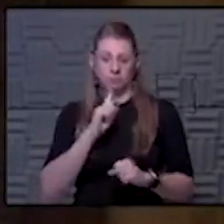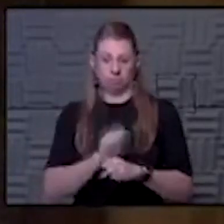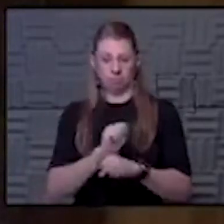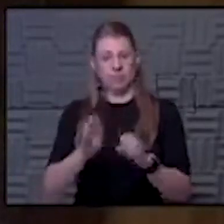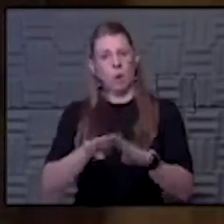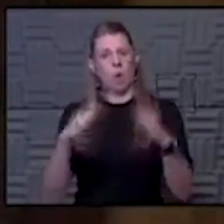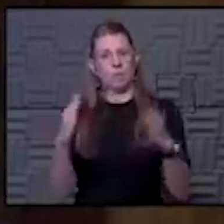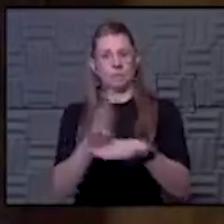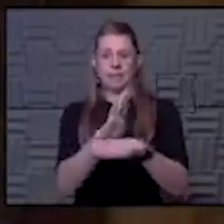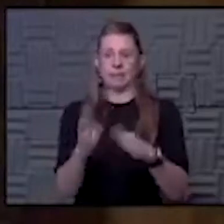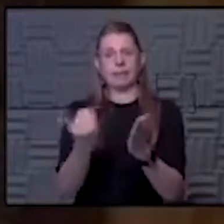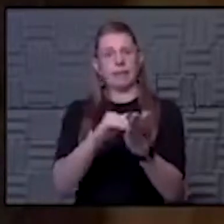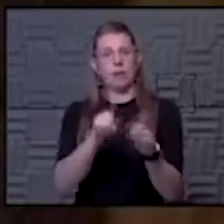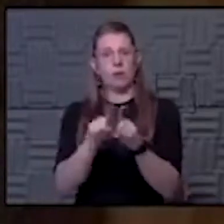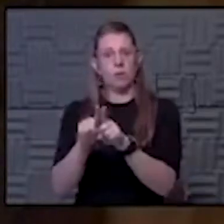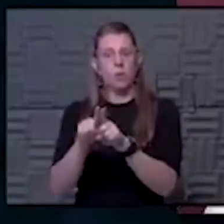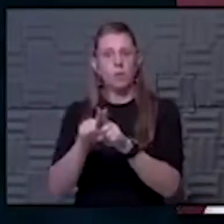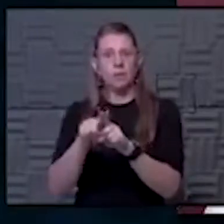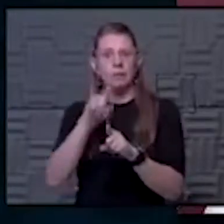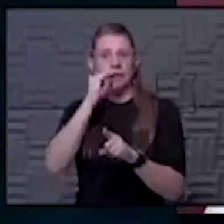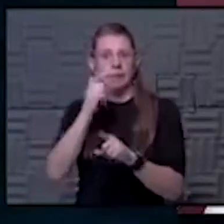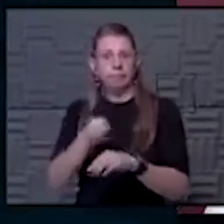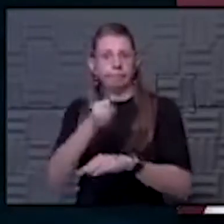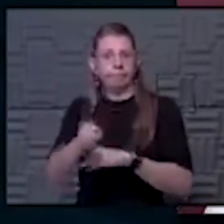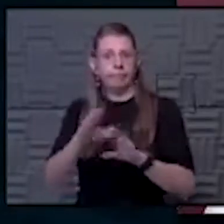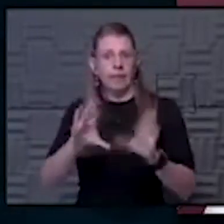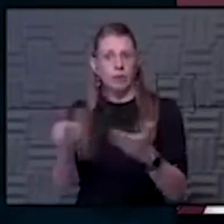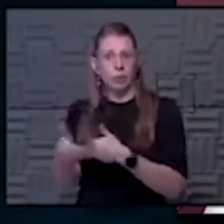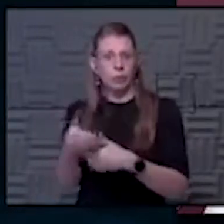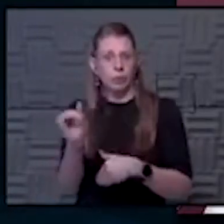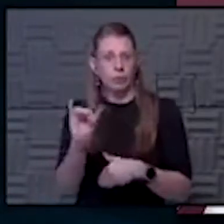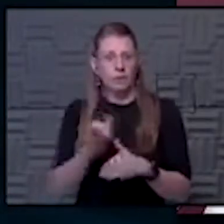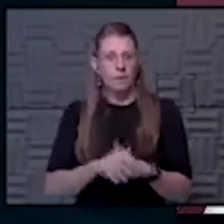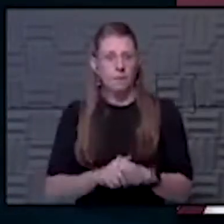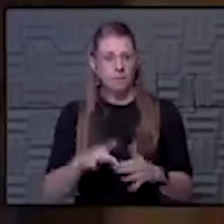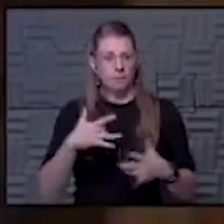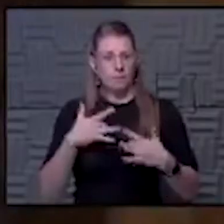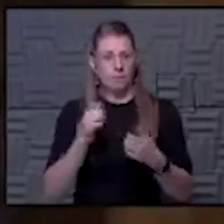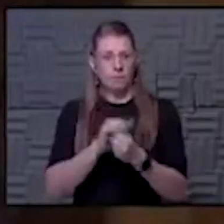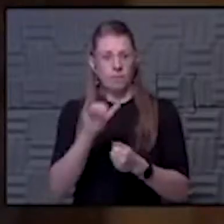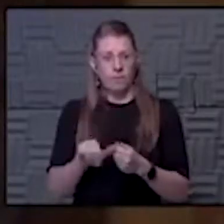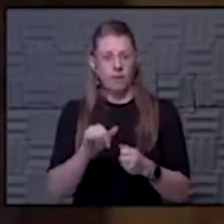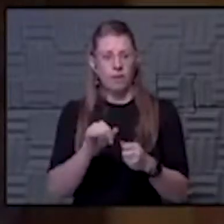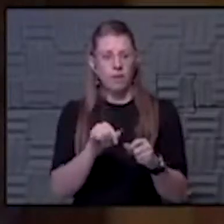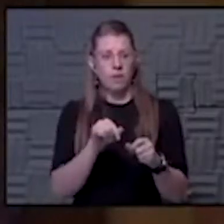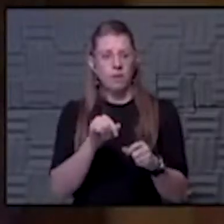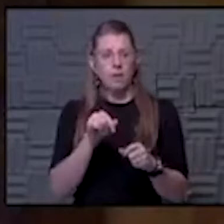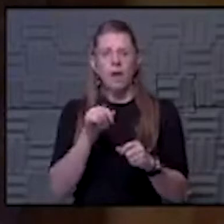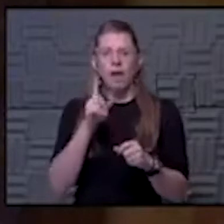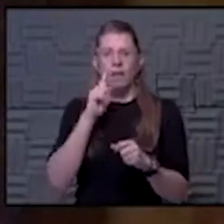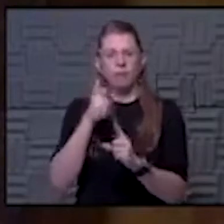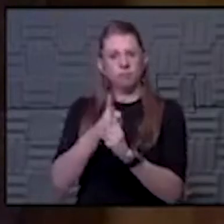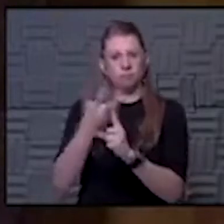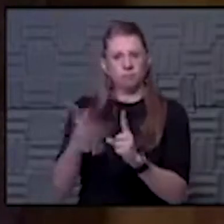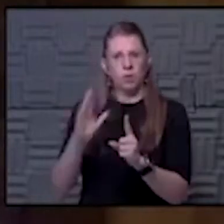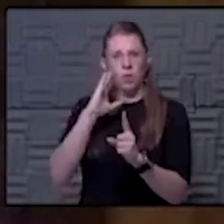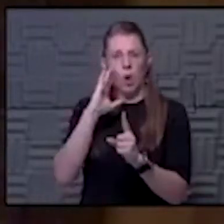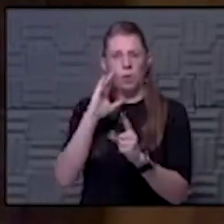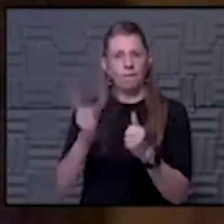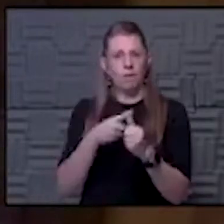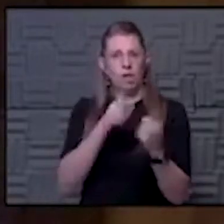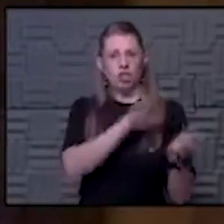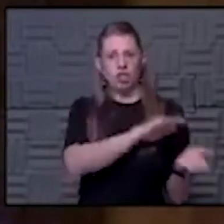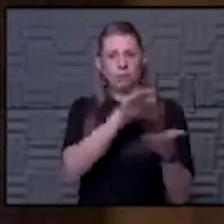our kids back into the classrooms. So I'm excited about that. And I think, the first shipment